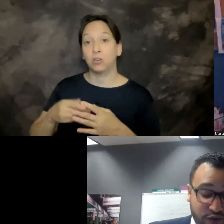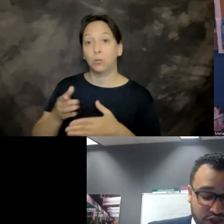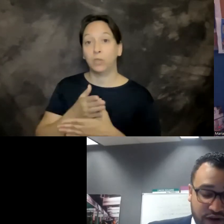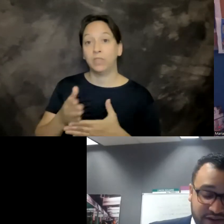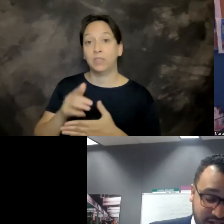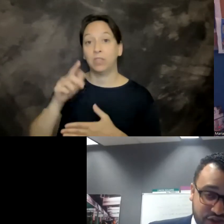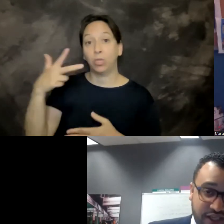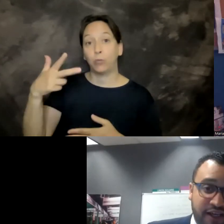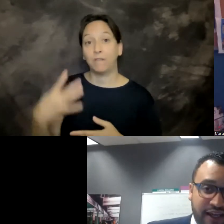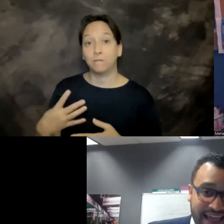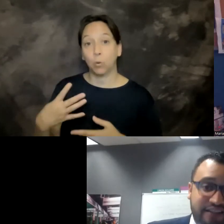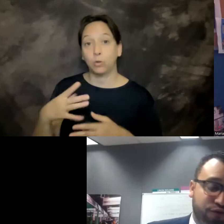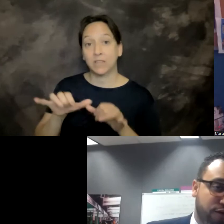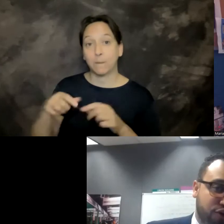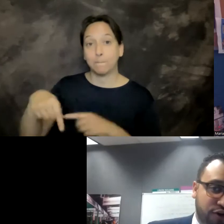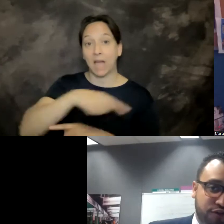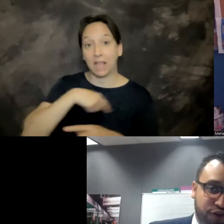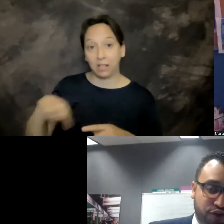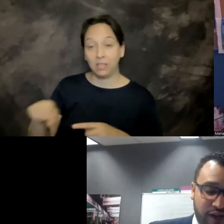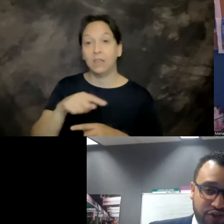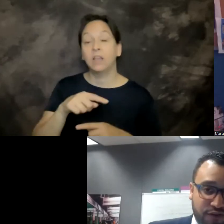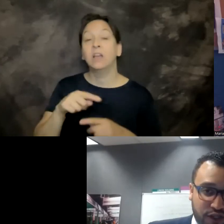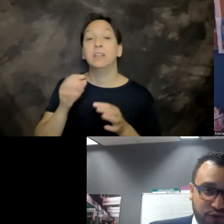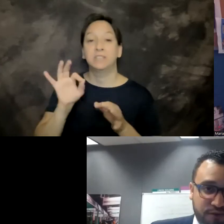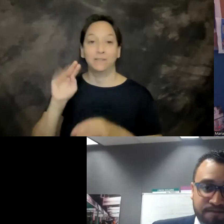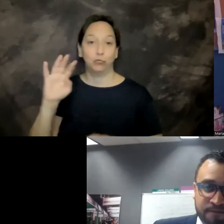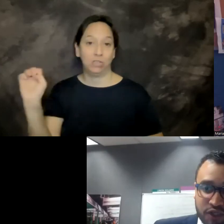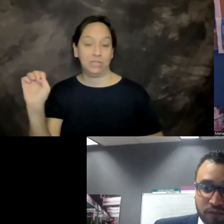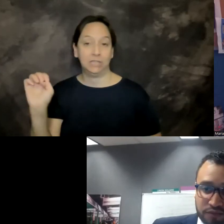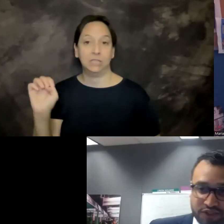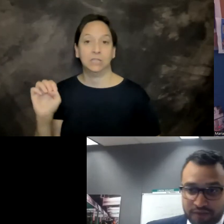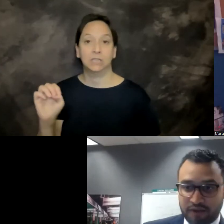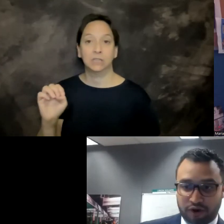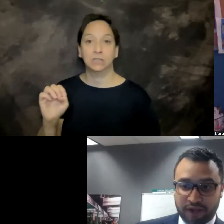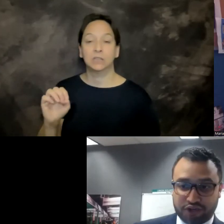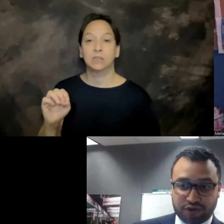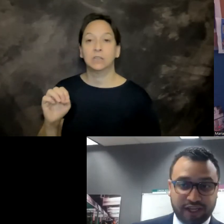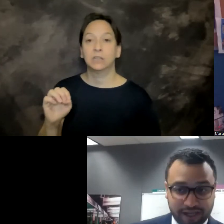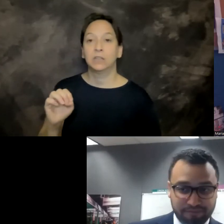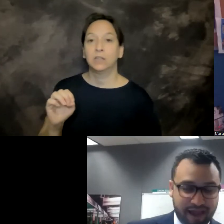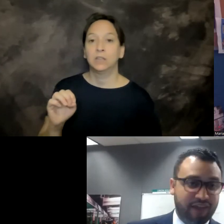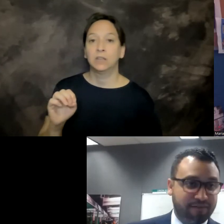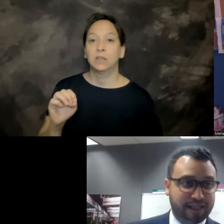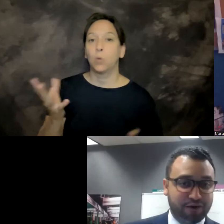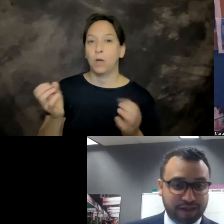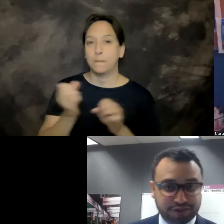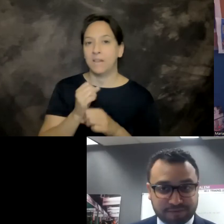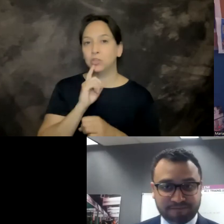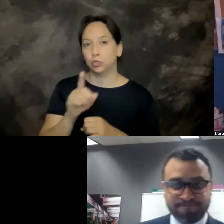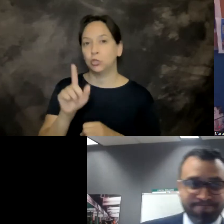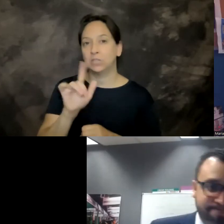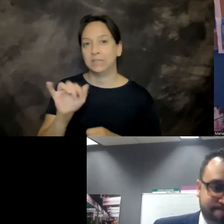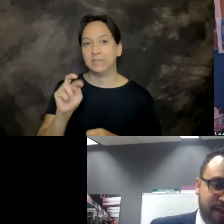the diversion route essentially is free of charge for the duration of the closure. So just wanted to make sure Lydia had that